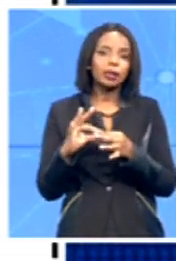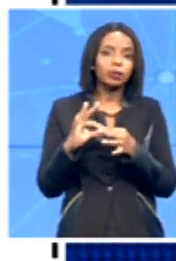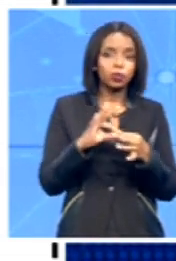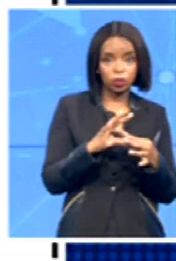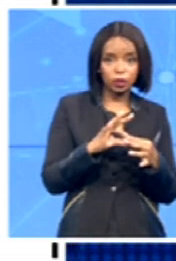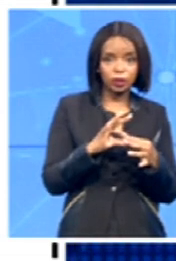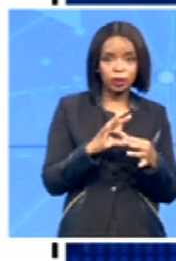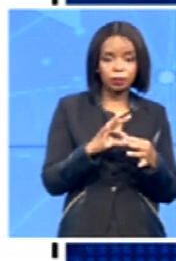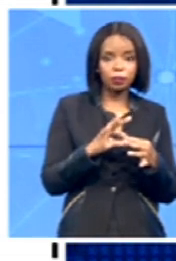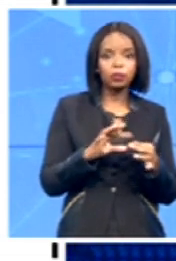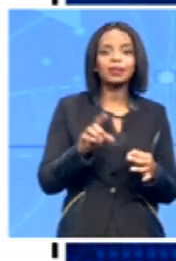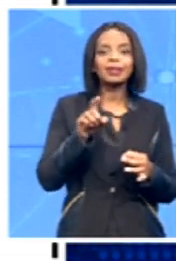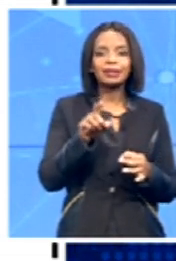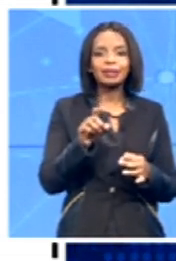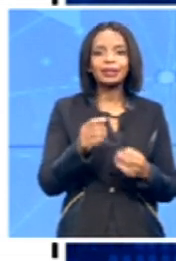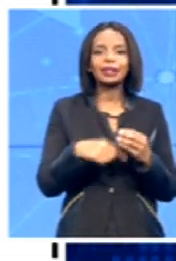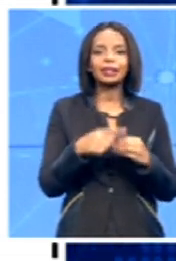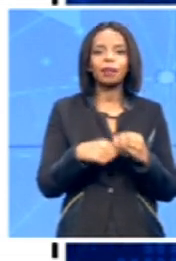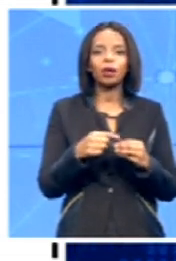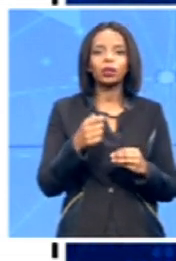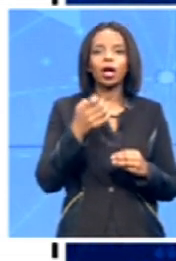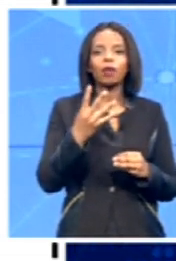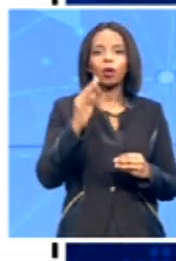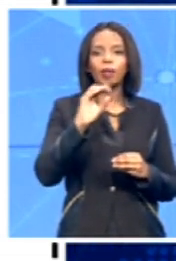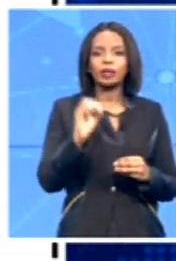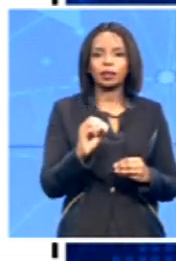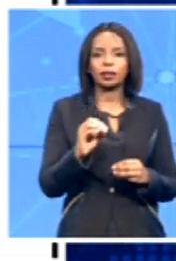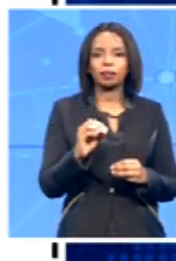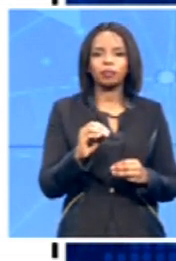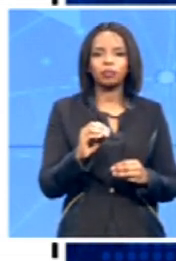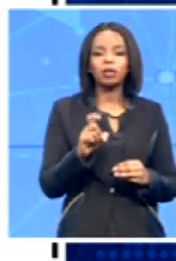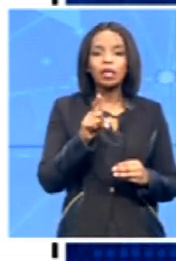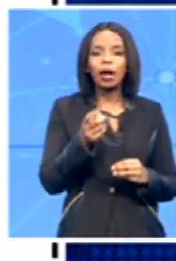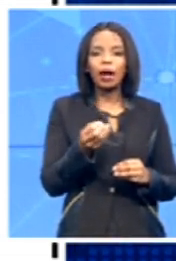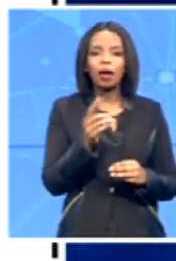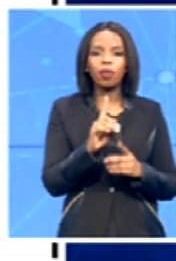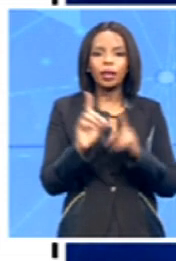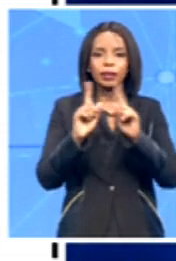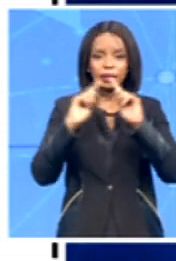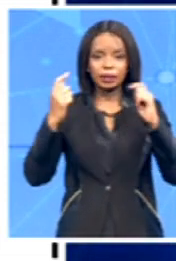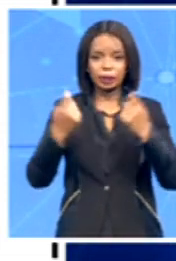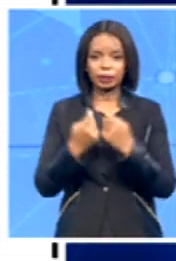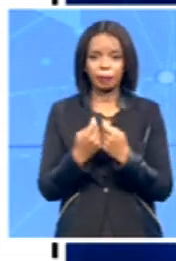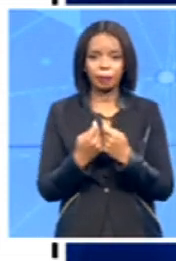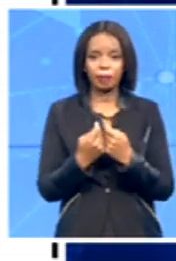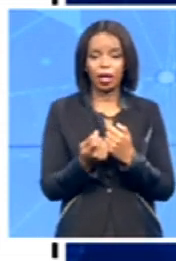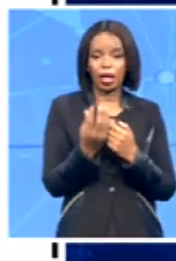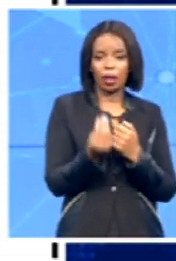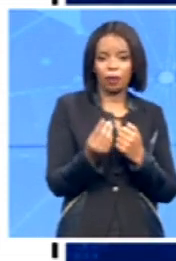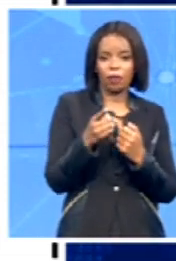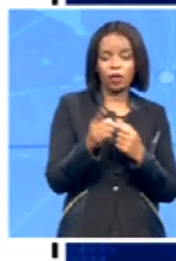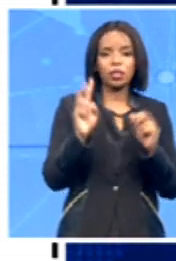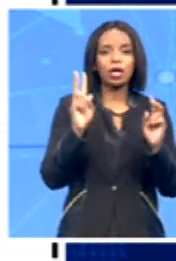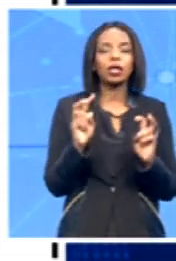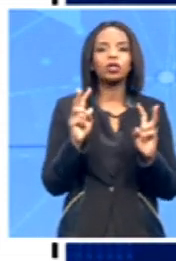with cancers and 1/3 of people with TB. So they had those underlying conditions, and because of COVID, it exacerbated